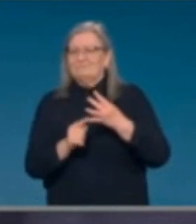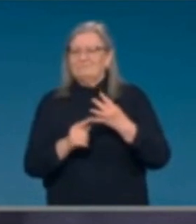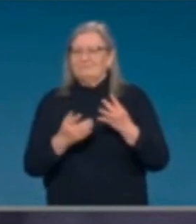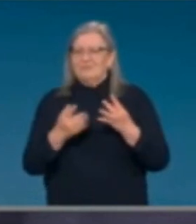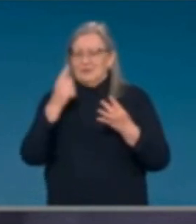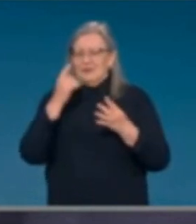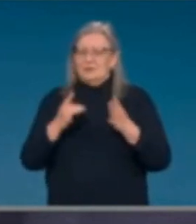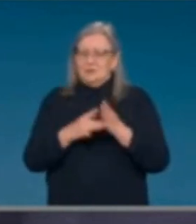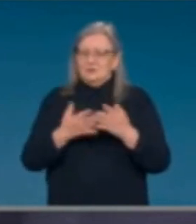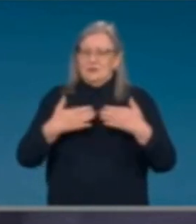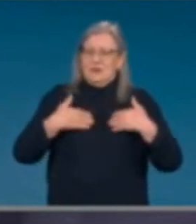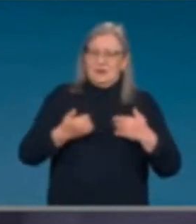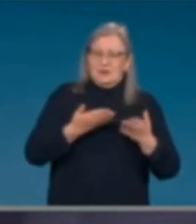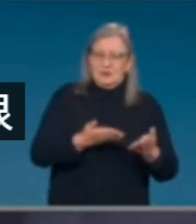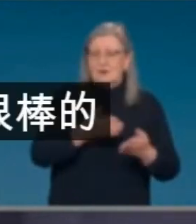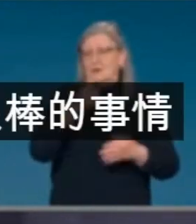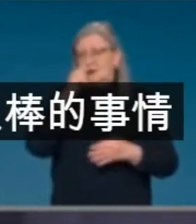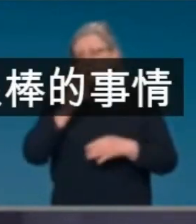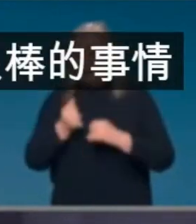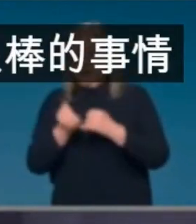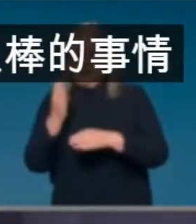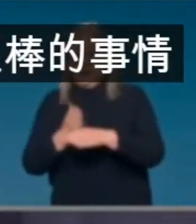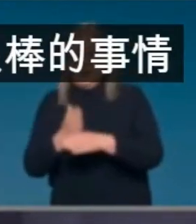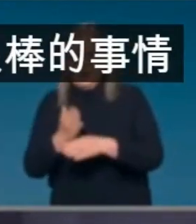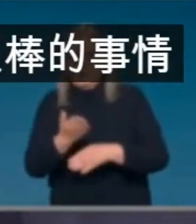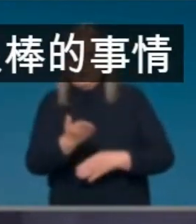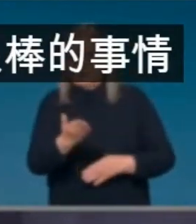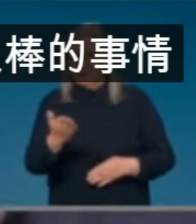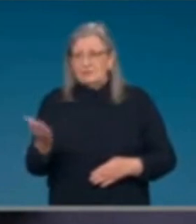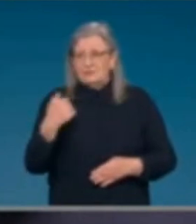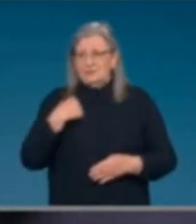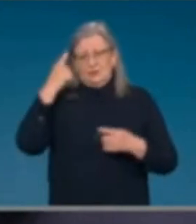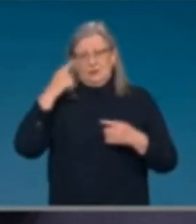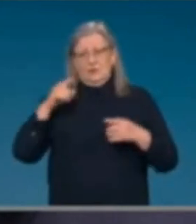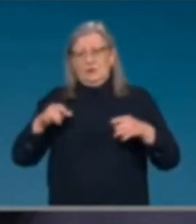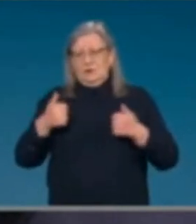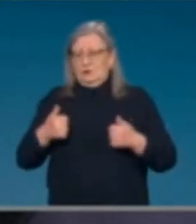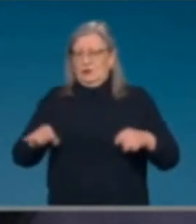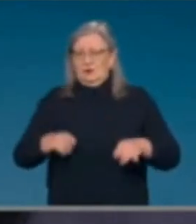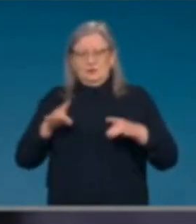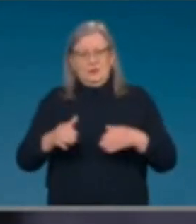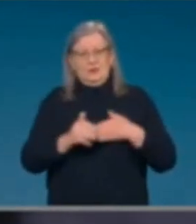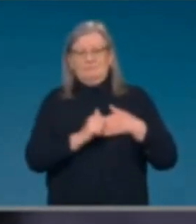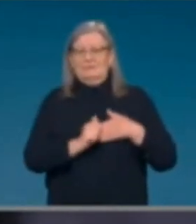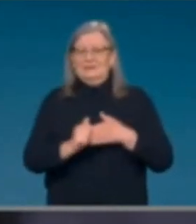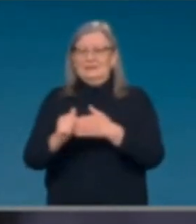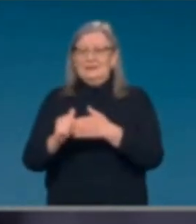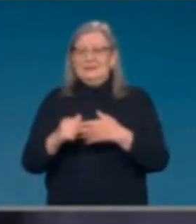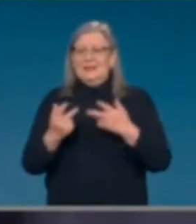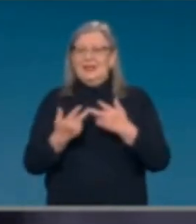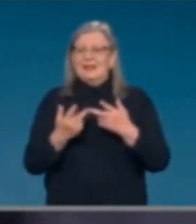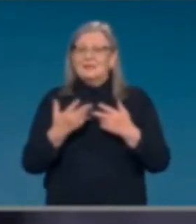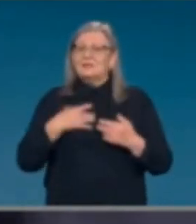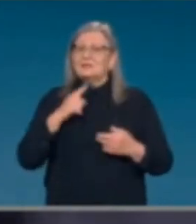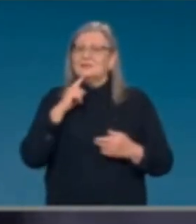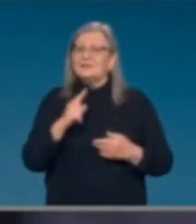jobs. And I think it's a great thing that Australia's playing this leading role. The other thing I'd mention, when you think of it as